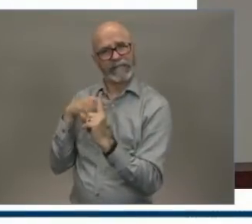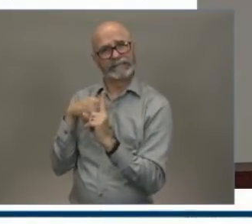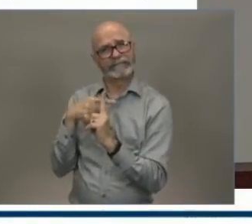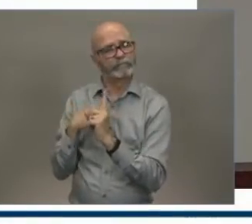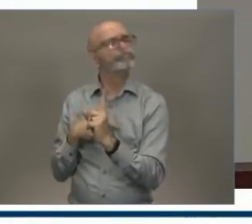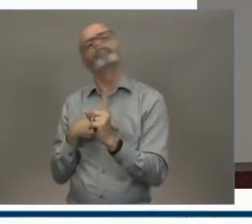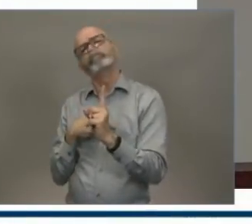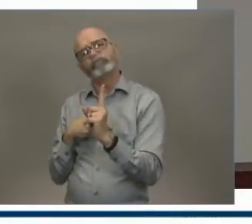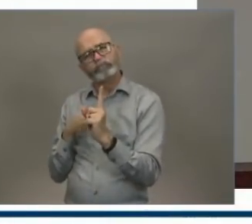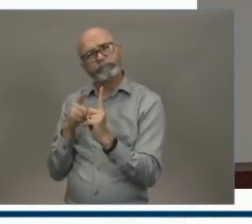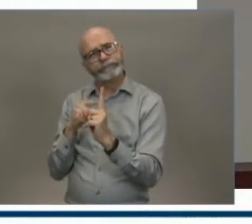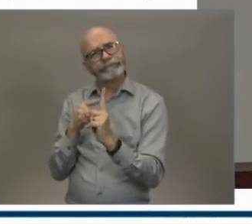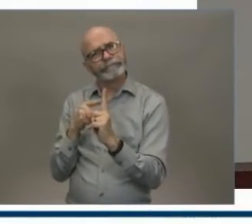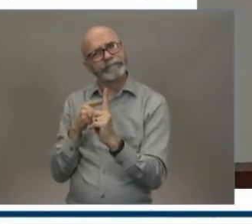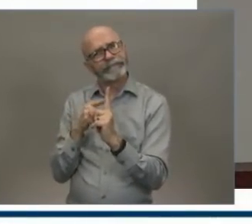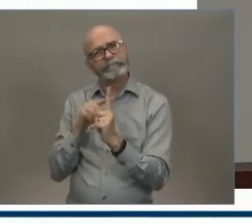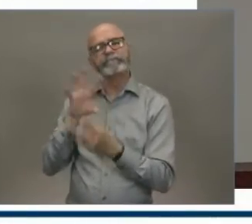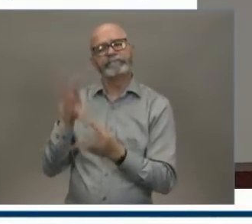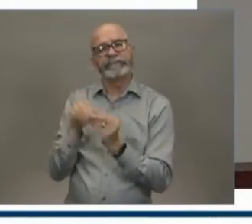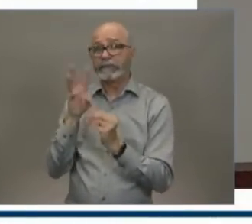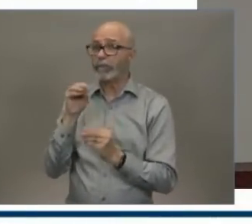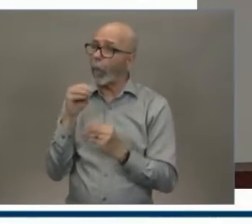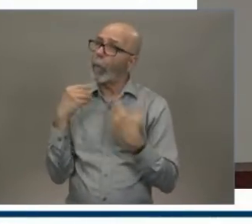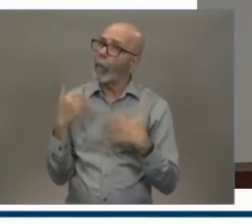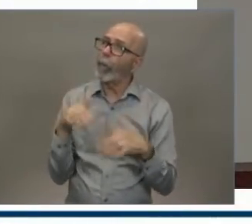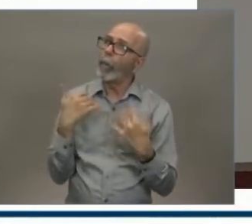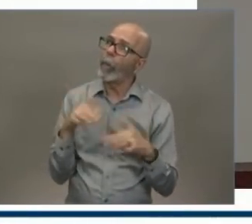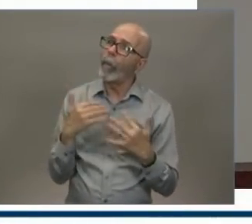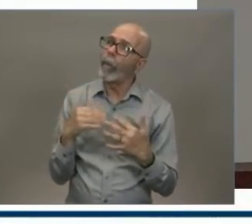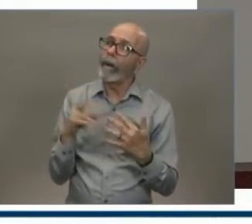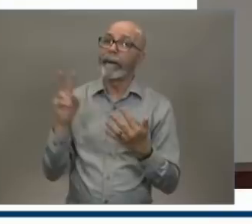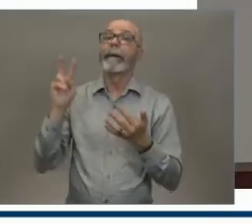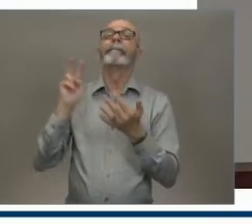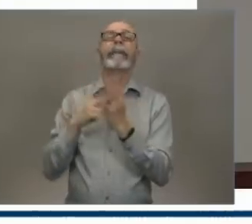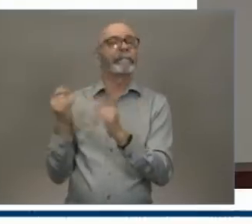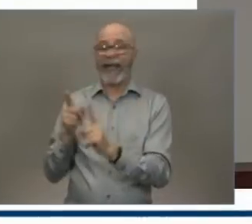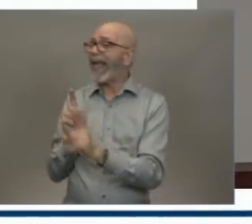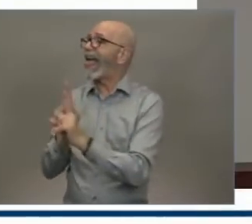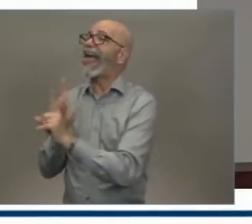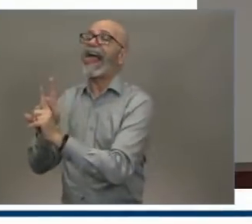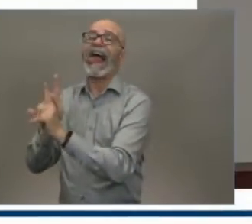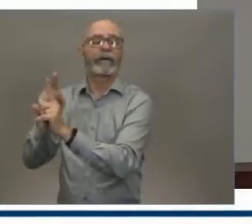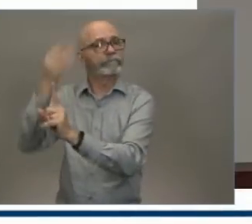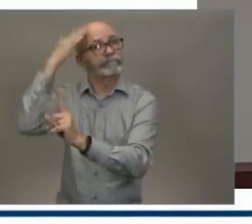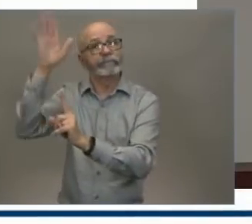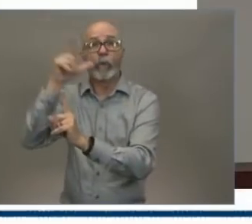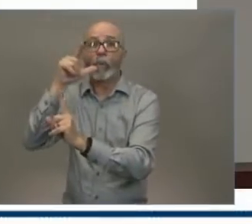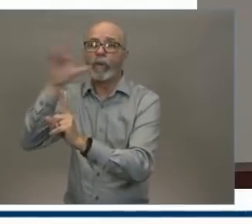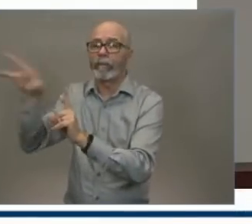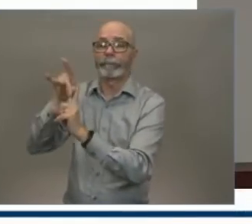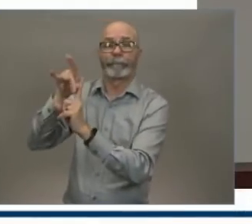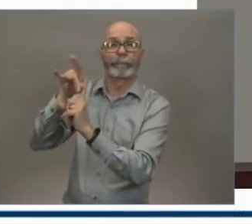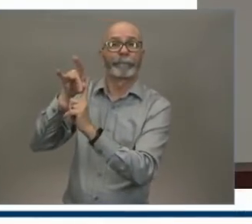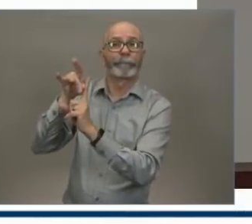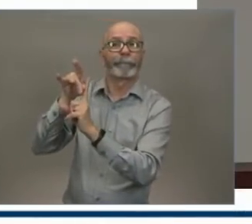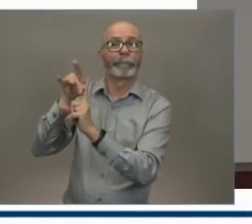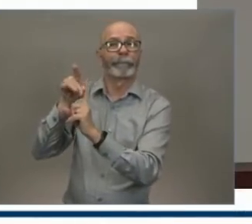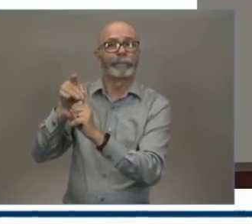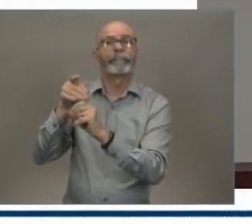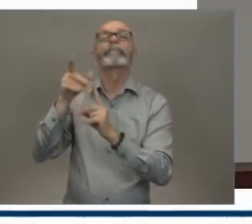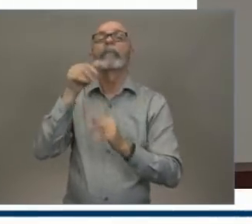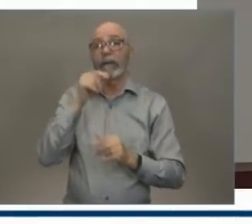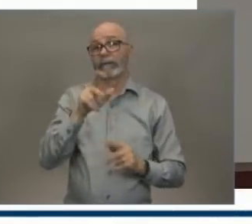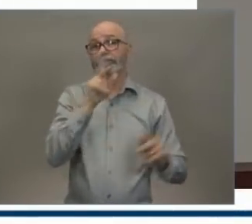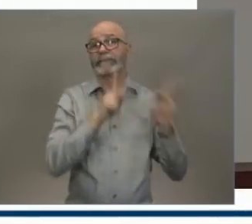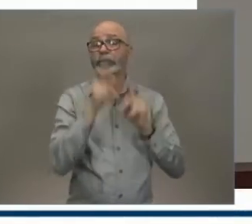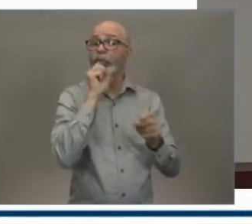Those are the most likely because of their close exposure to the original case. It's other crew who are most likely to have been infected, and